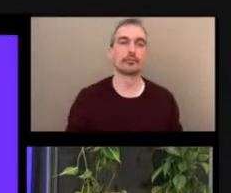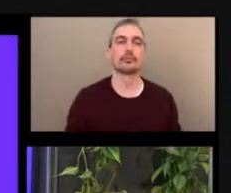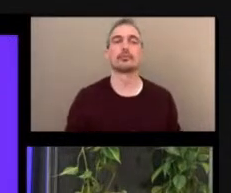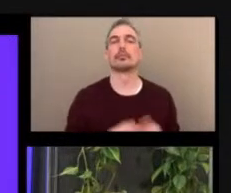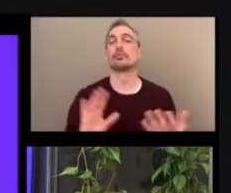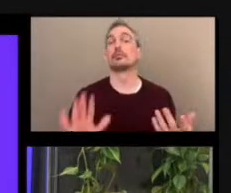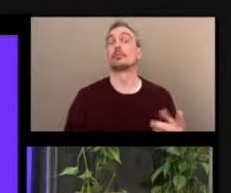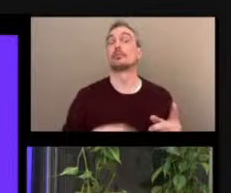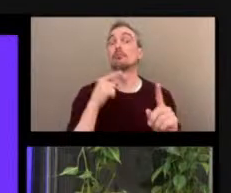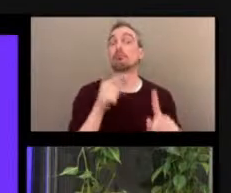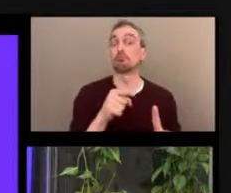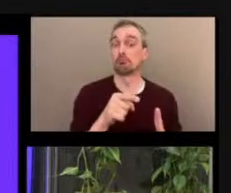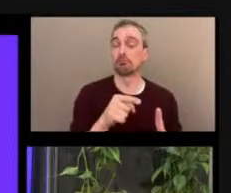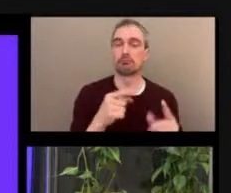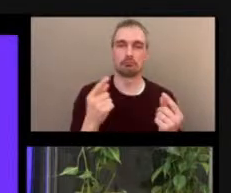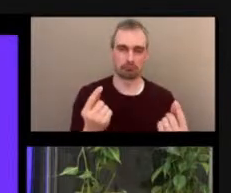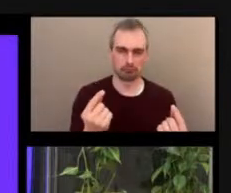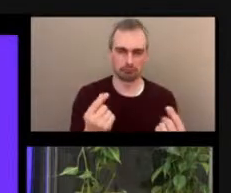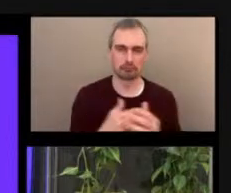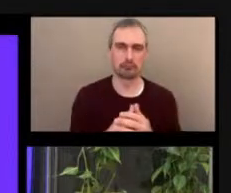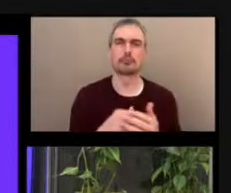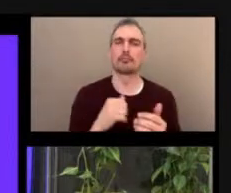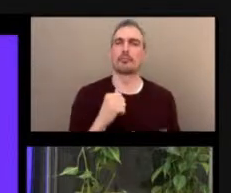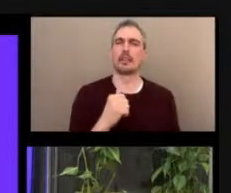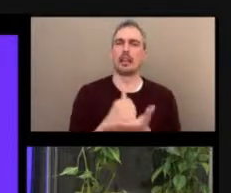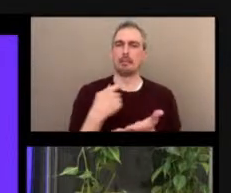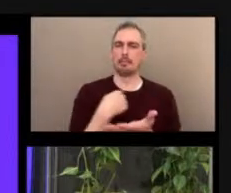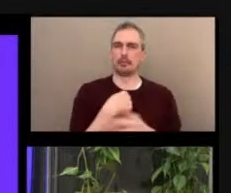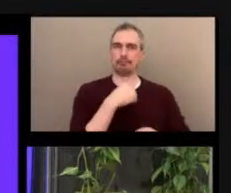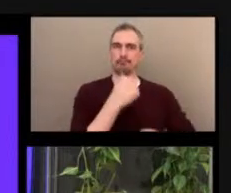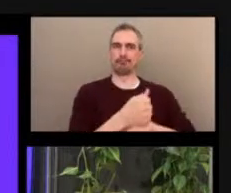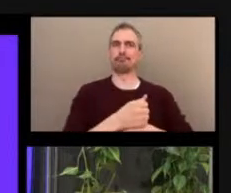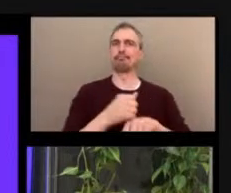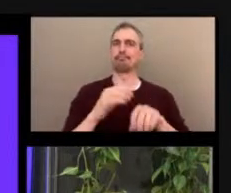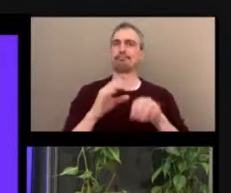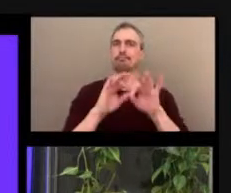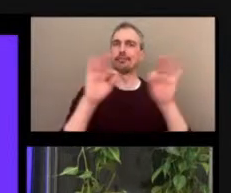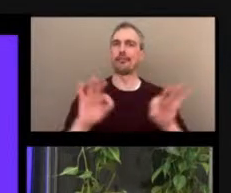the point, trend up or trend down?